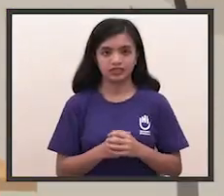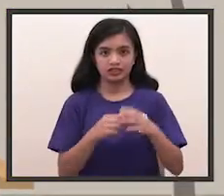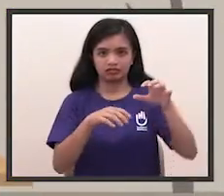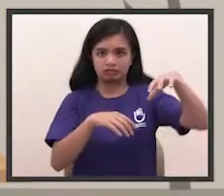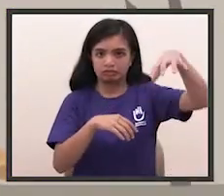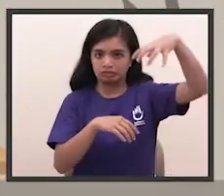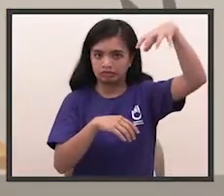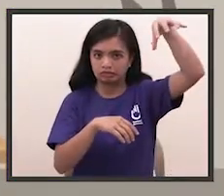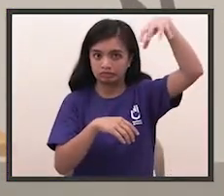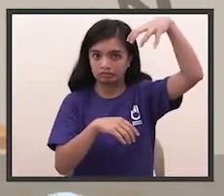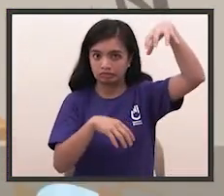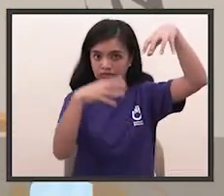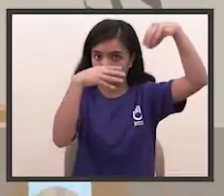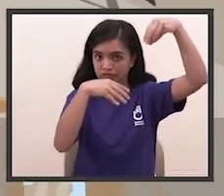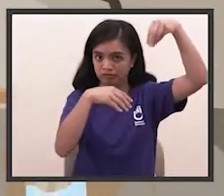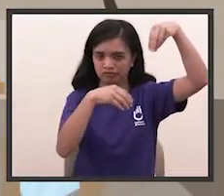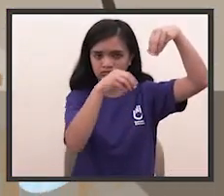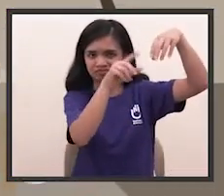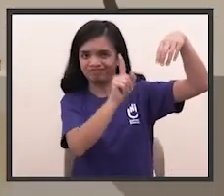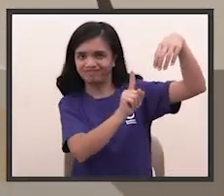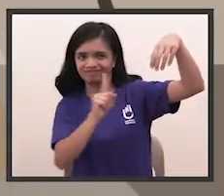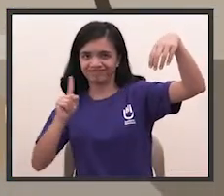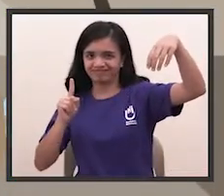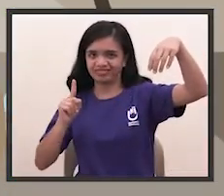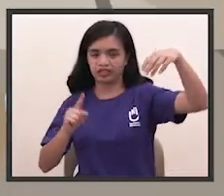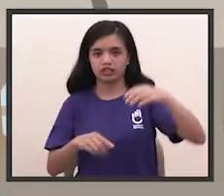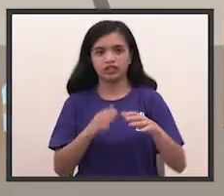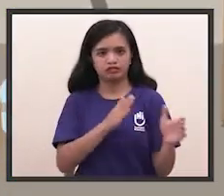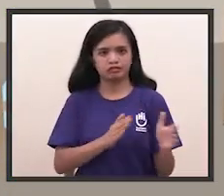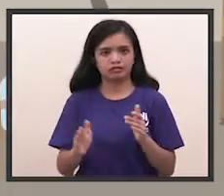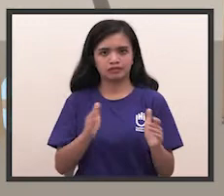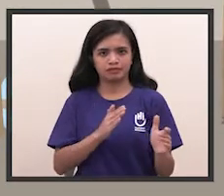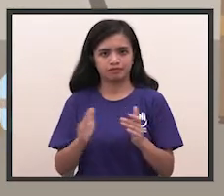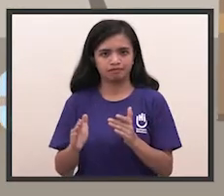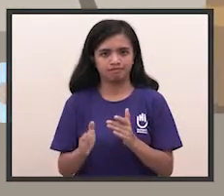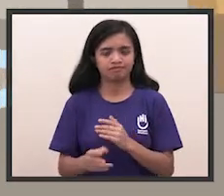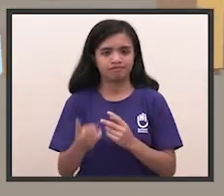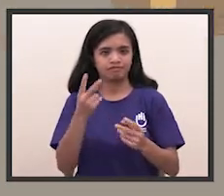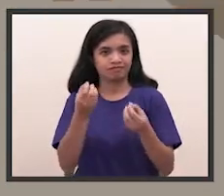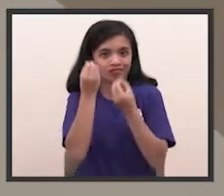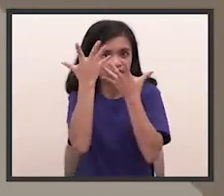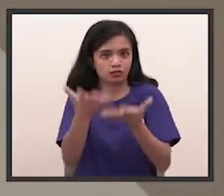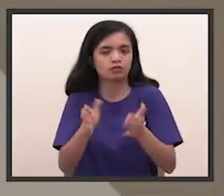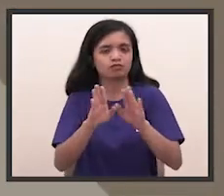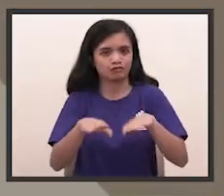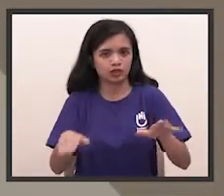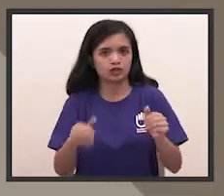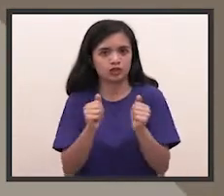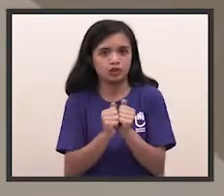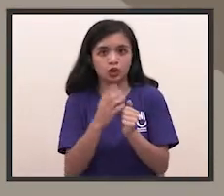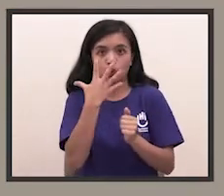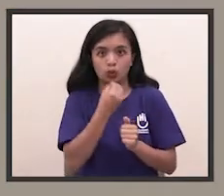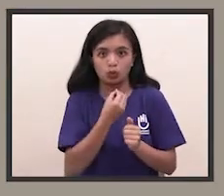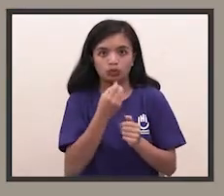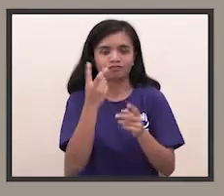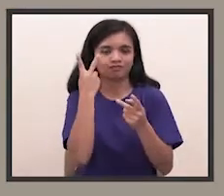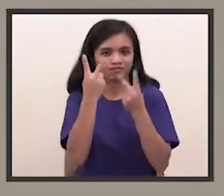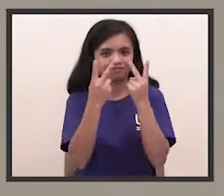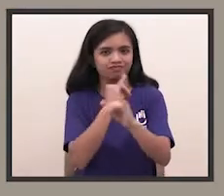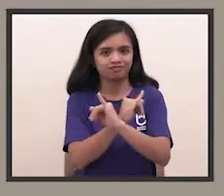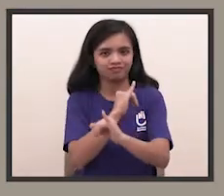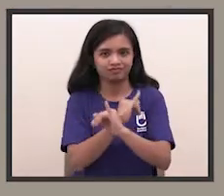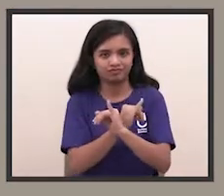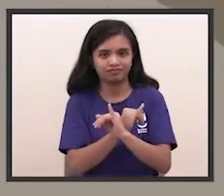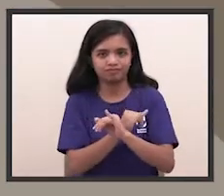Move away from hanging objects. During preparation stage, inform children with visual